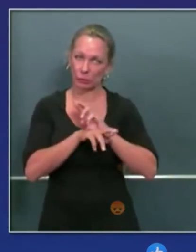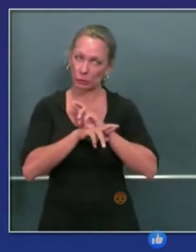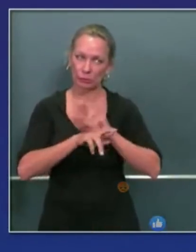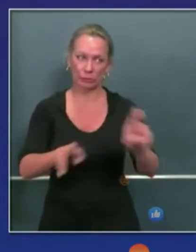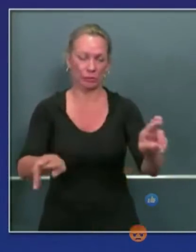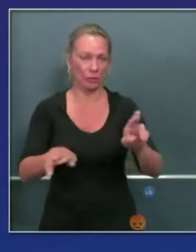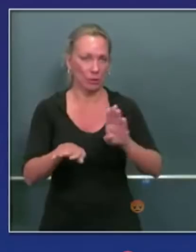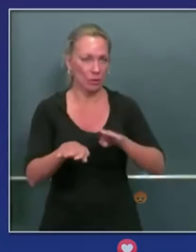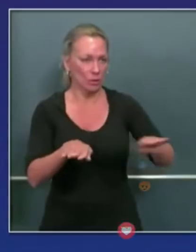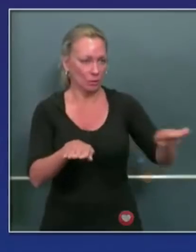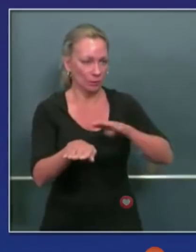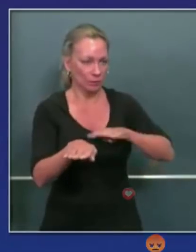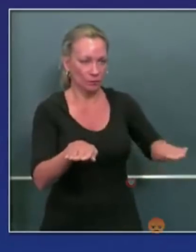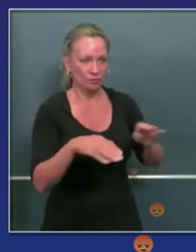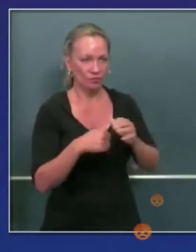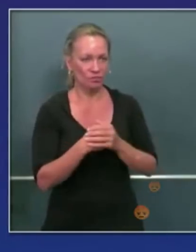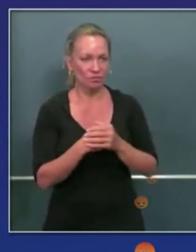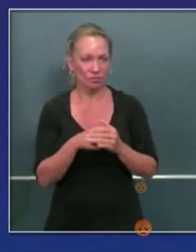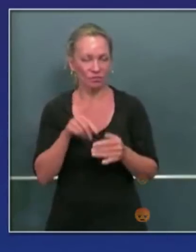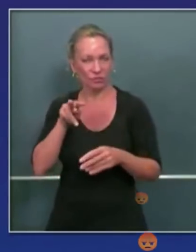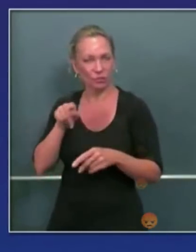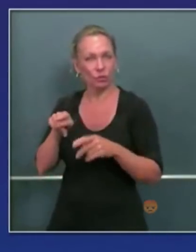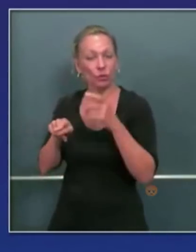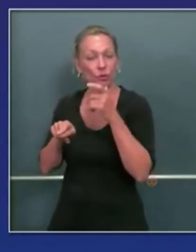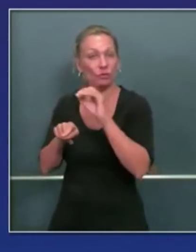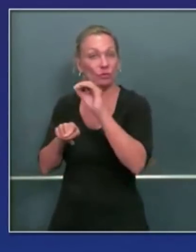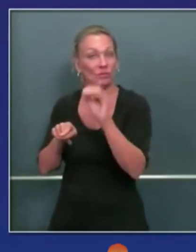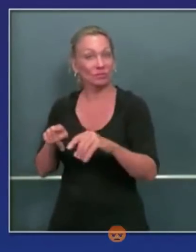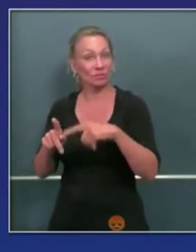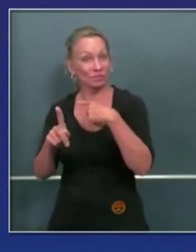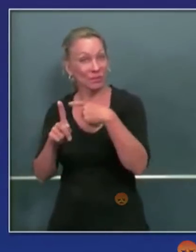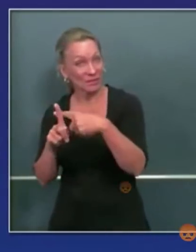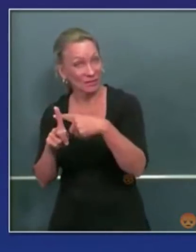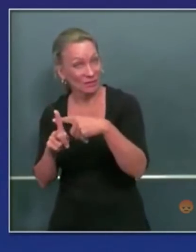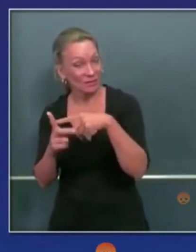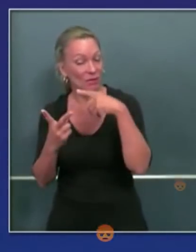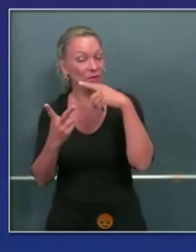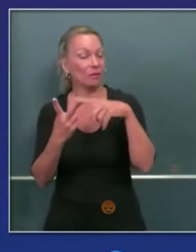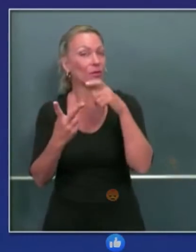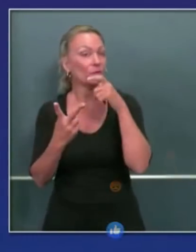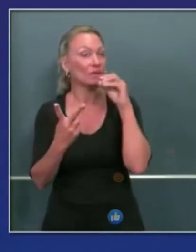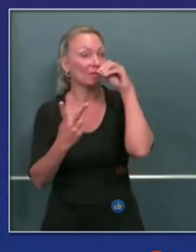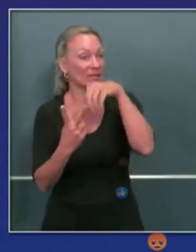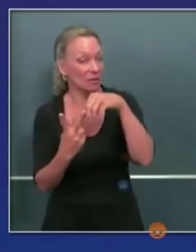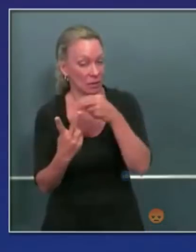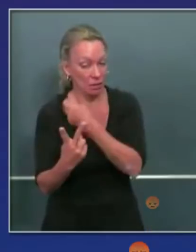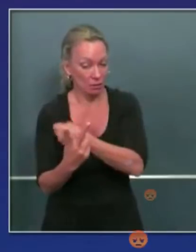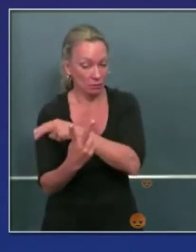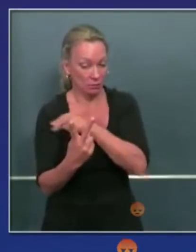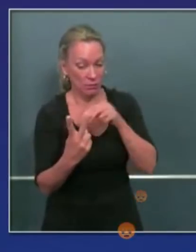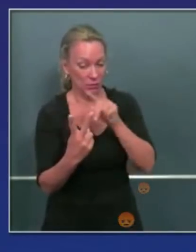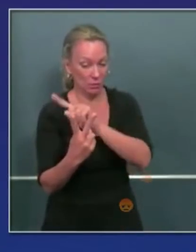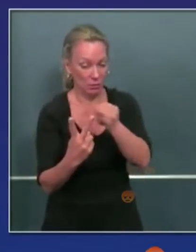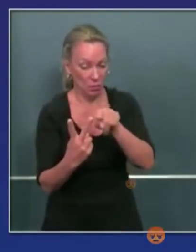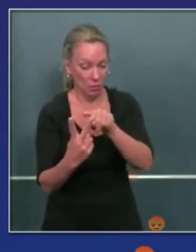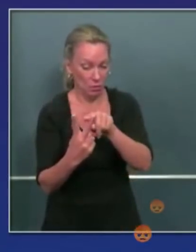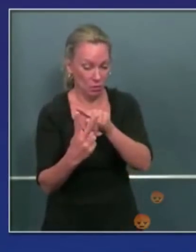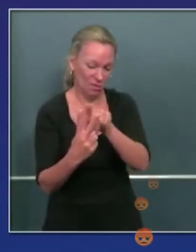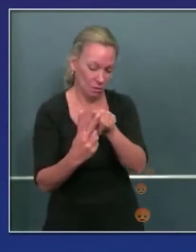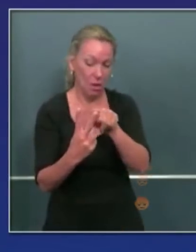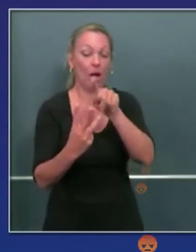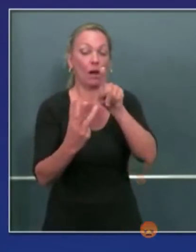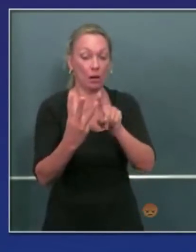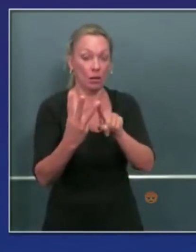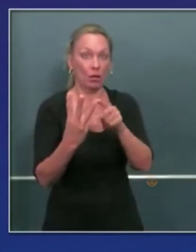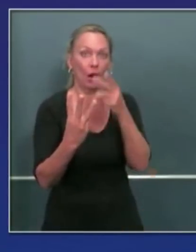not surprisingly, hospitalizations went up 43%, ICUs tracking with about 37% Biểu đồ